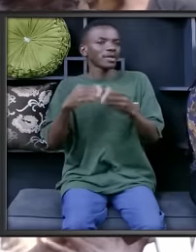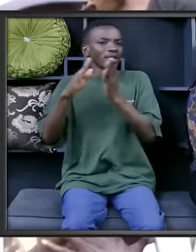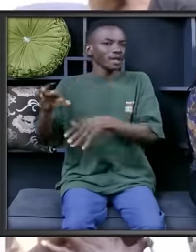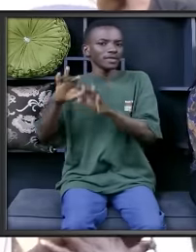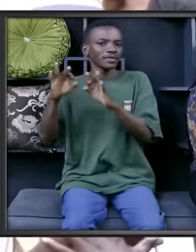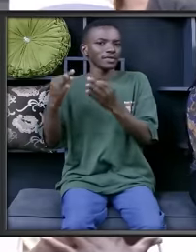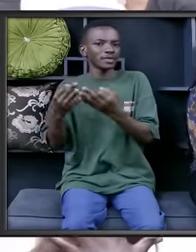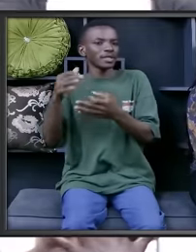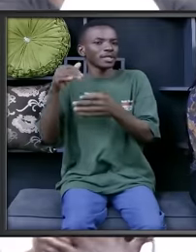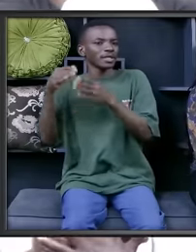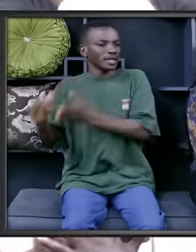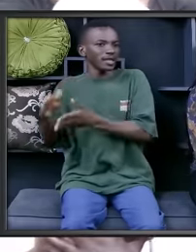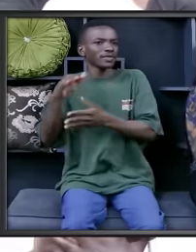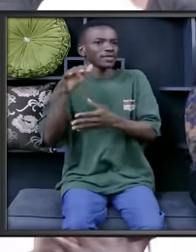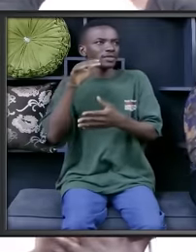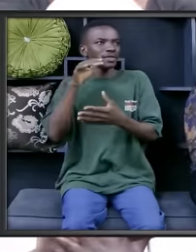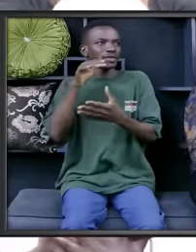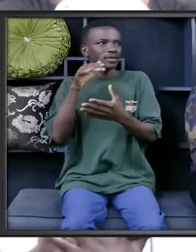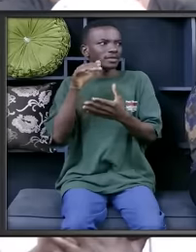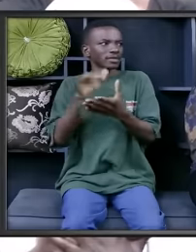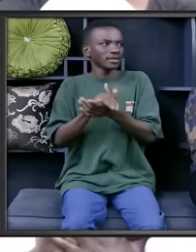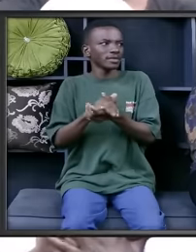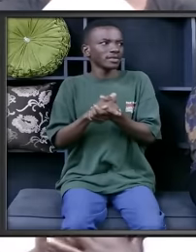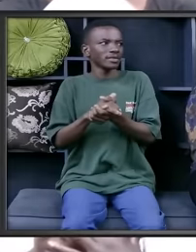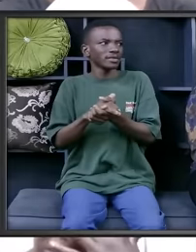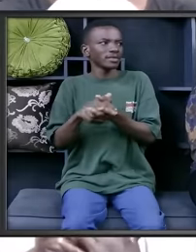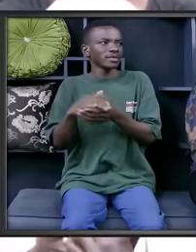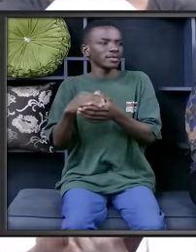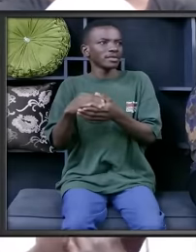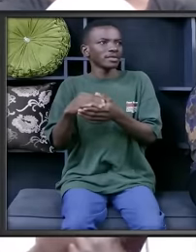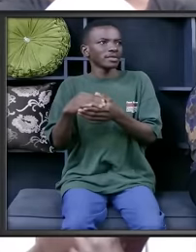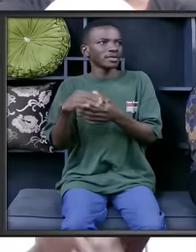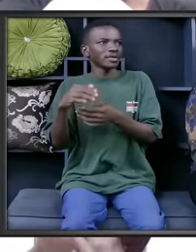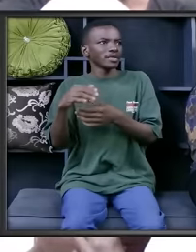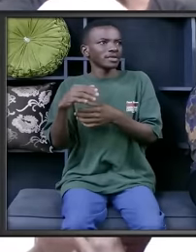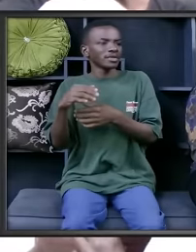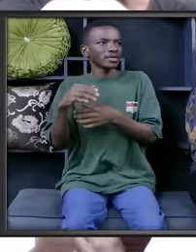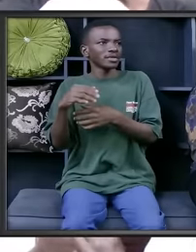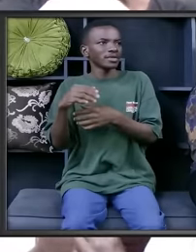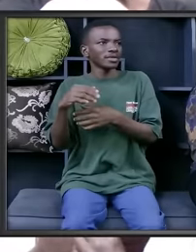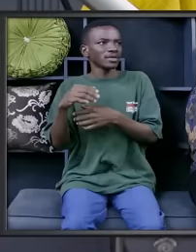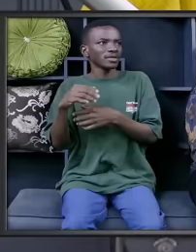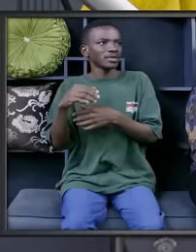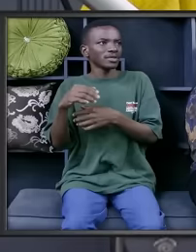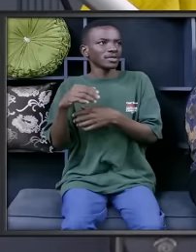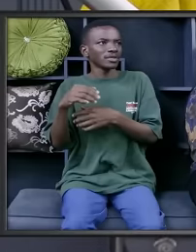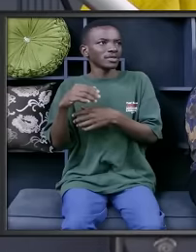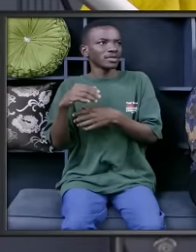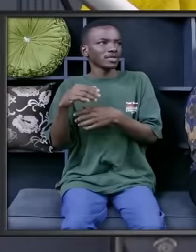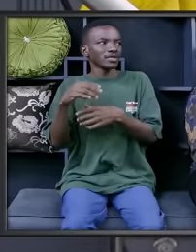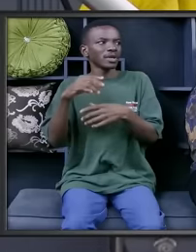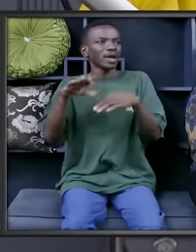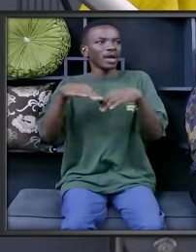family, leave this marriage. Now your head go enter. For how long have you been married for to this 20, man? The other day, my ordinary president, you asked me outside,